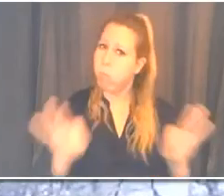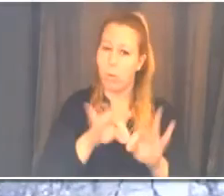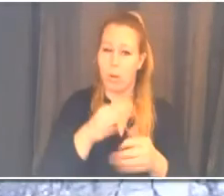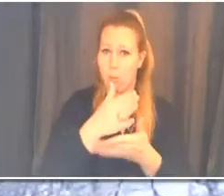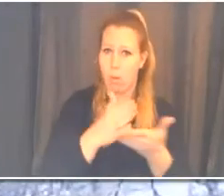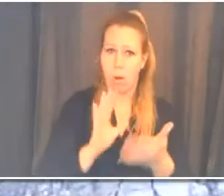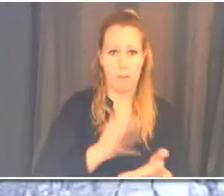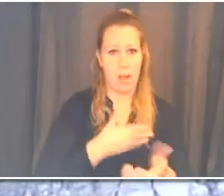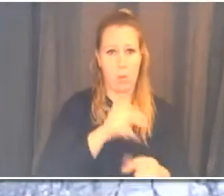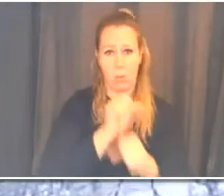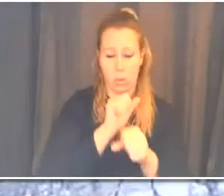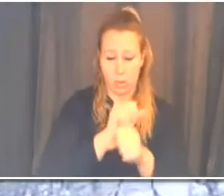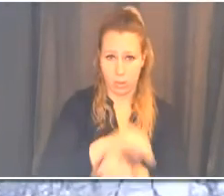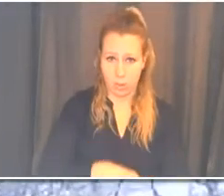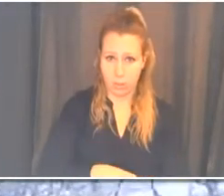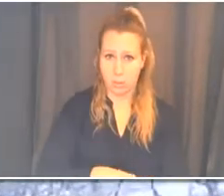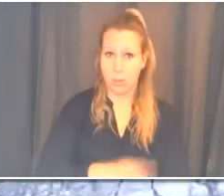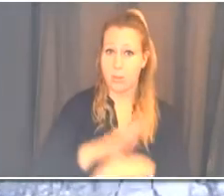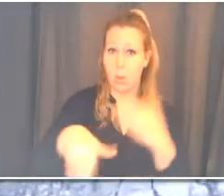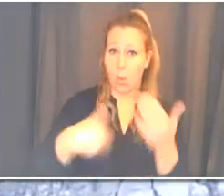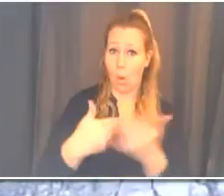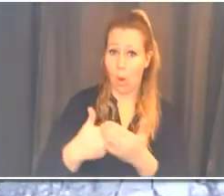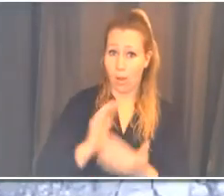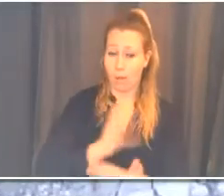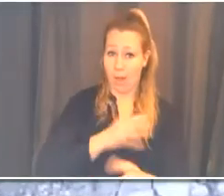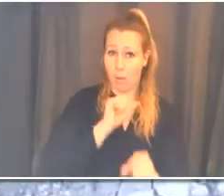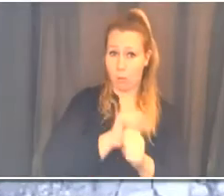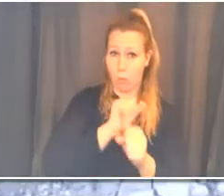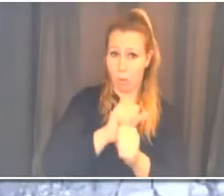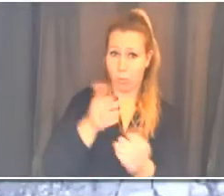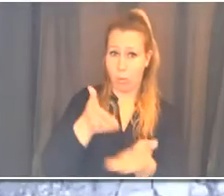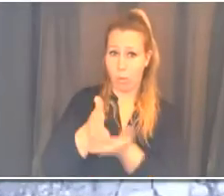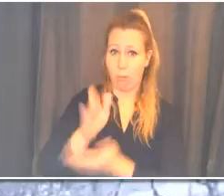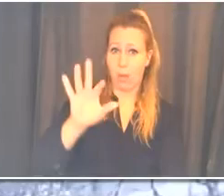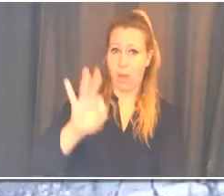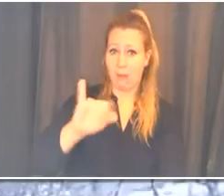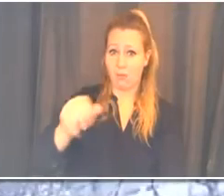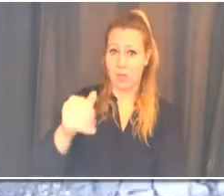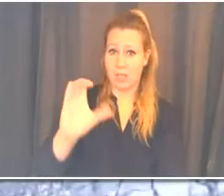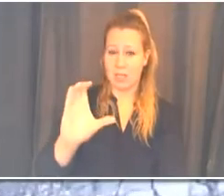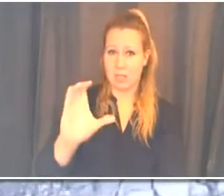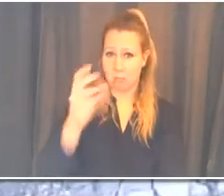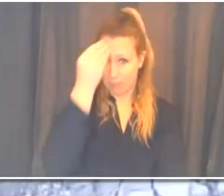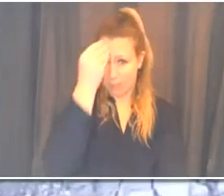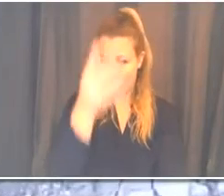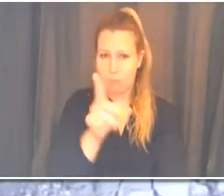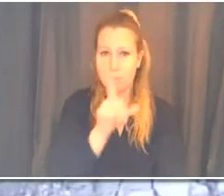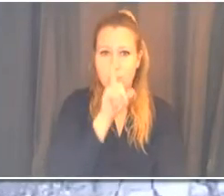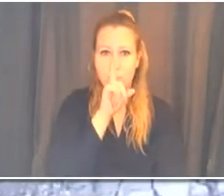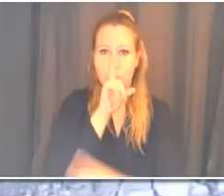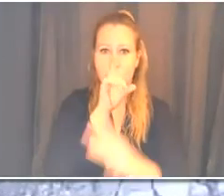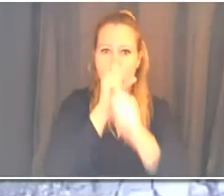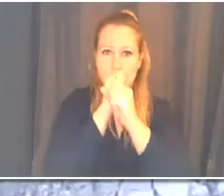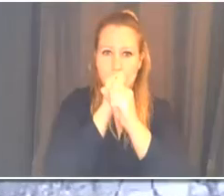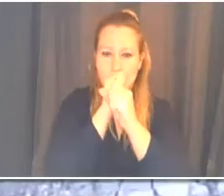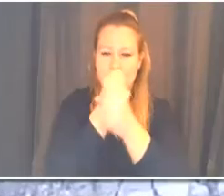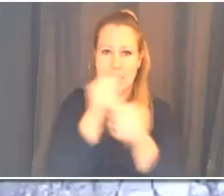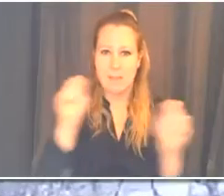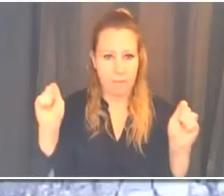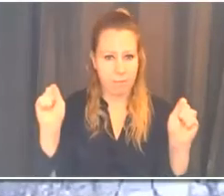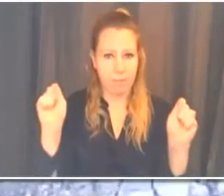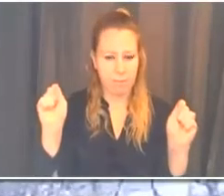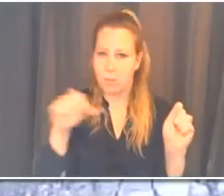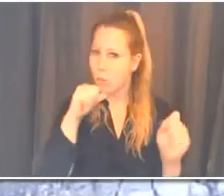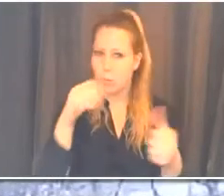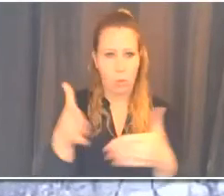um so and we tell that to um um our our survivors who come through the door and they